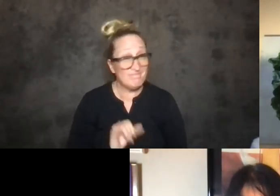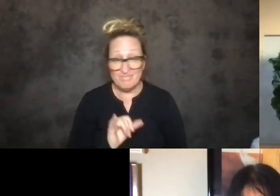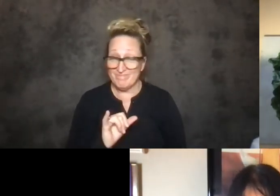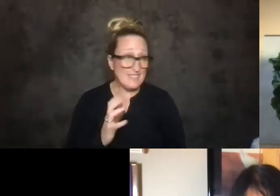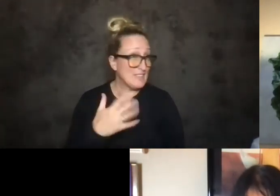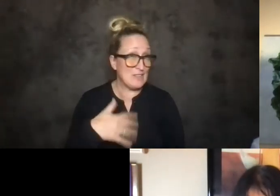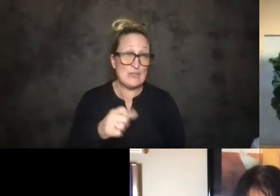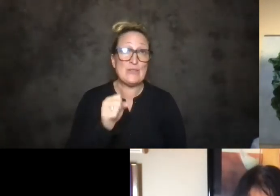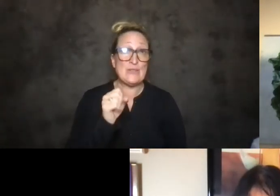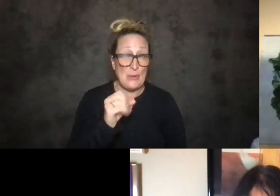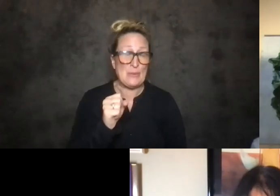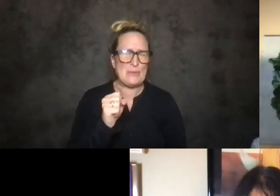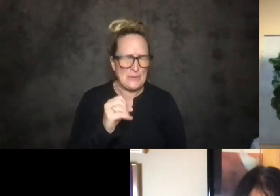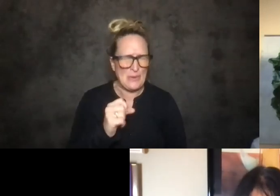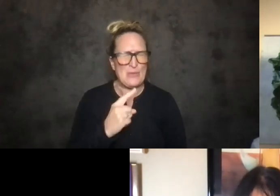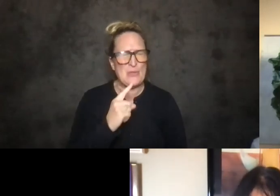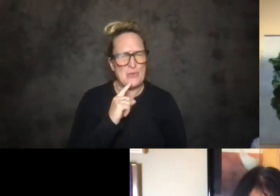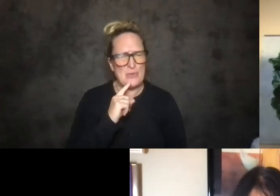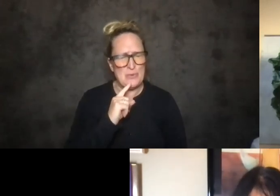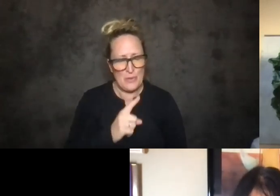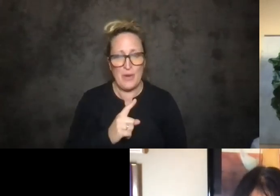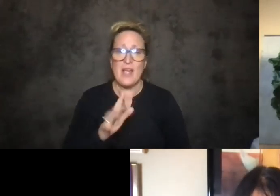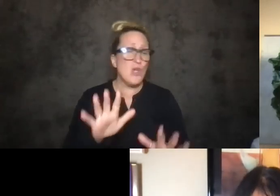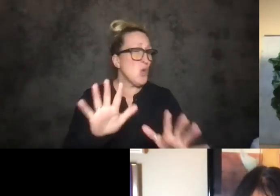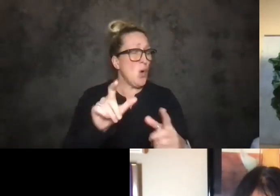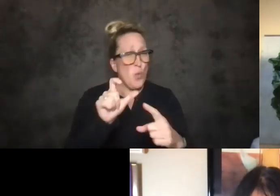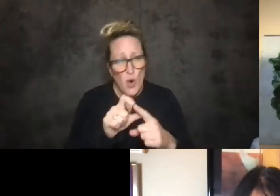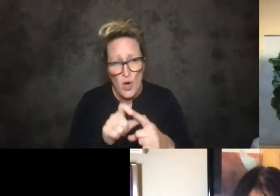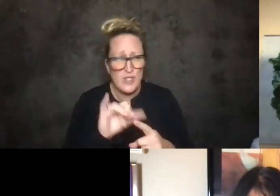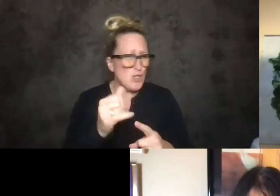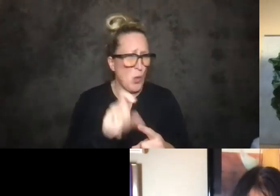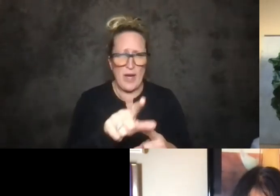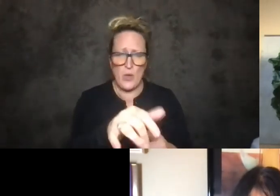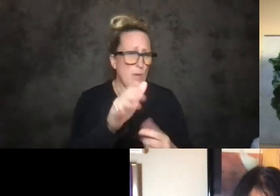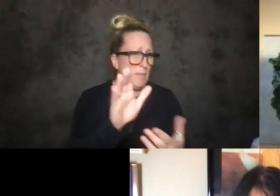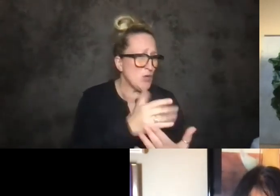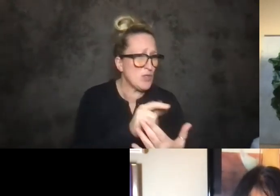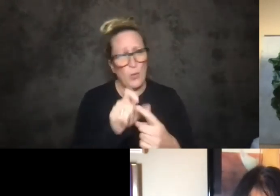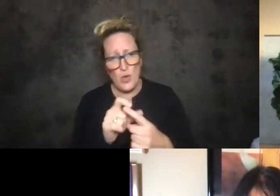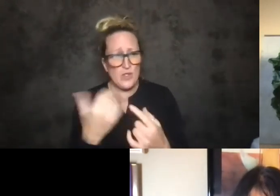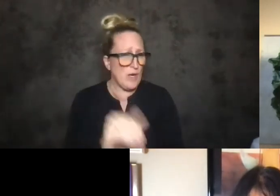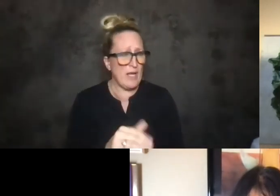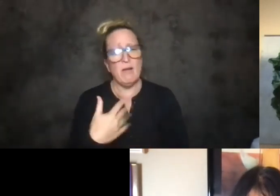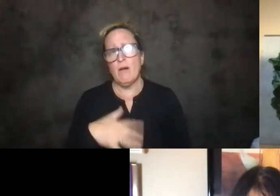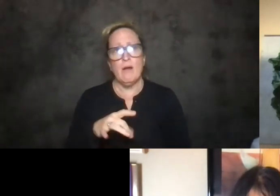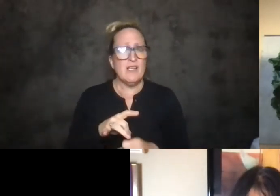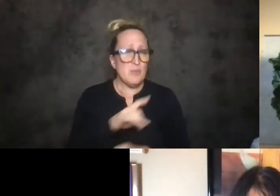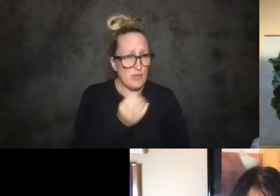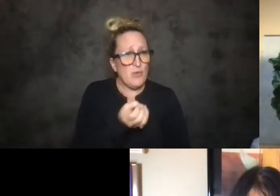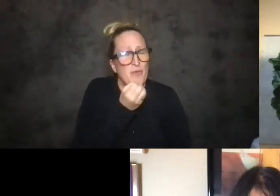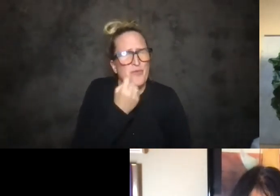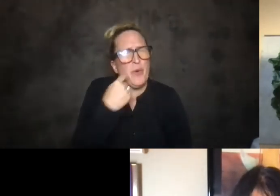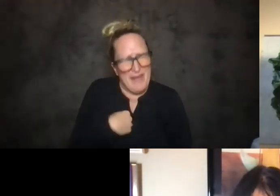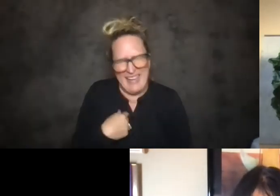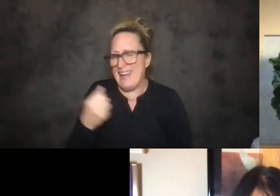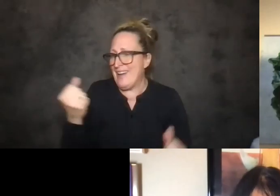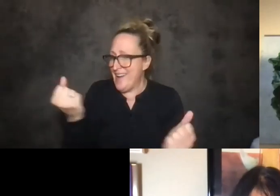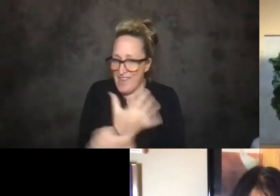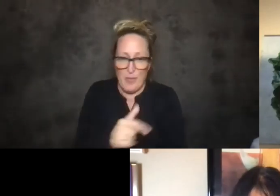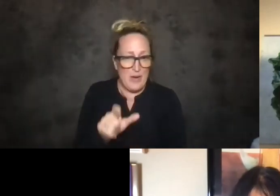So true. Well, Joy, your words and your music this evening, I know, have been spiritual food for me and for every